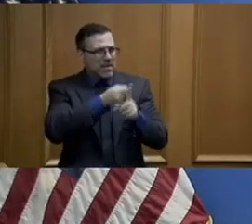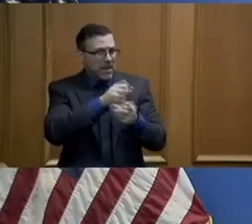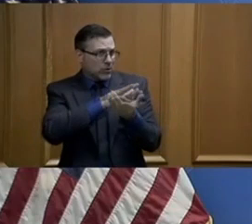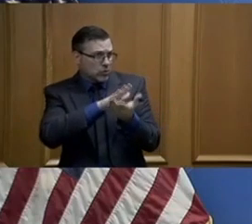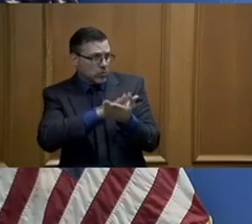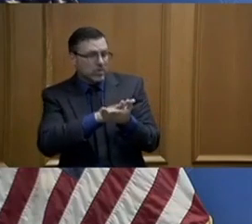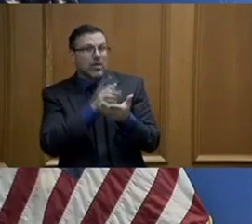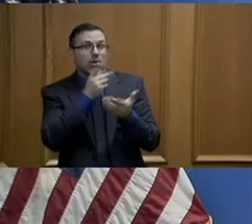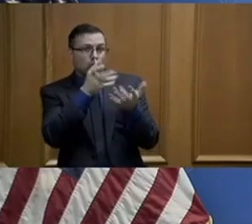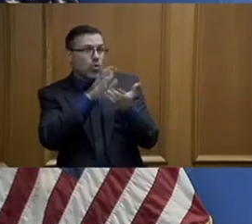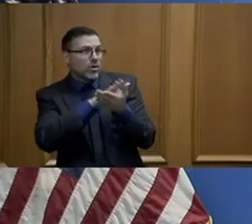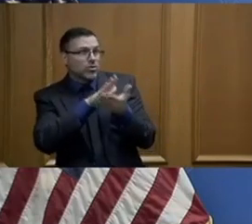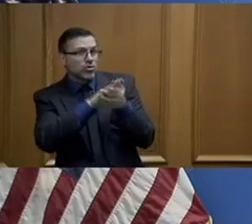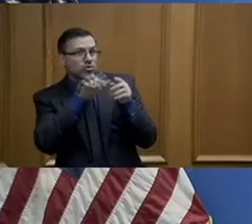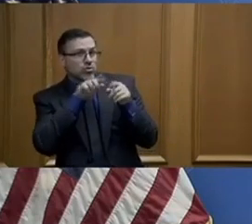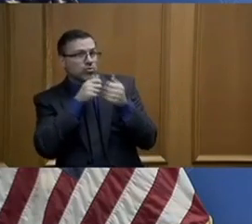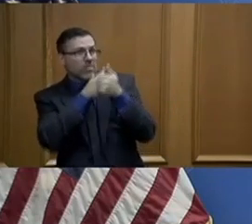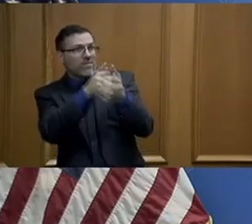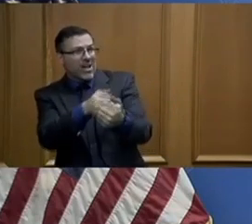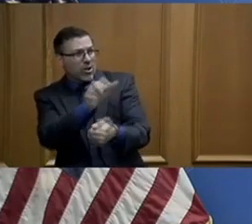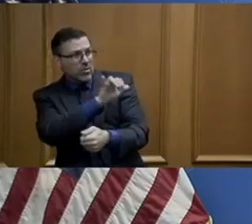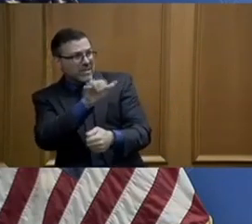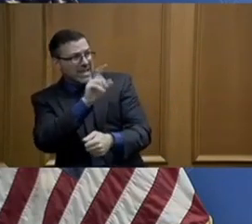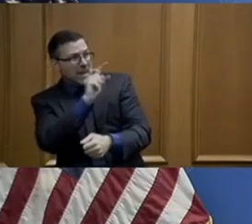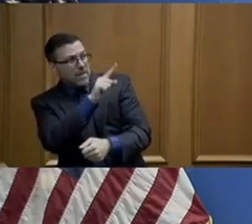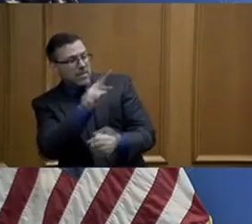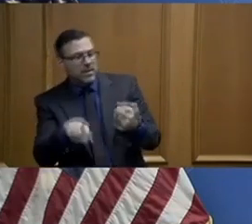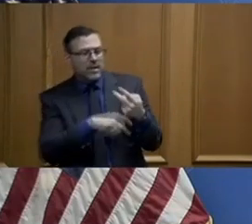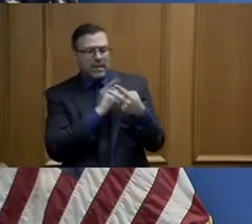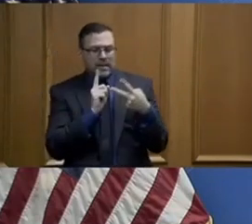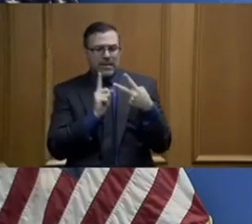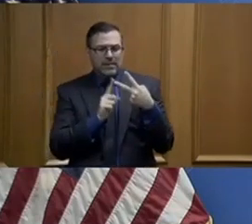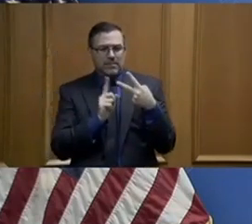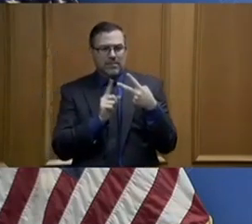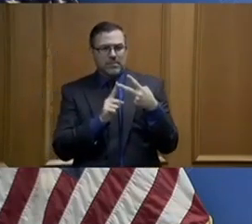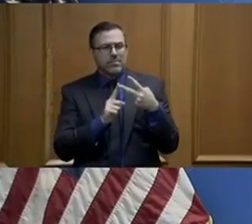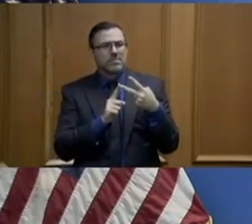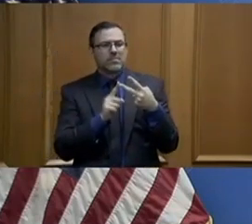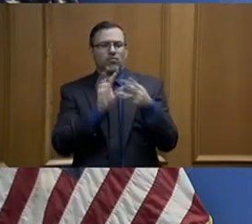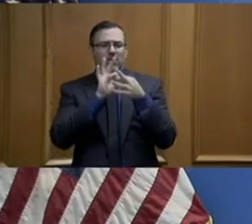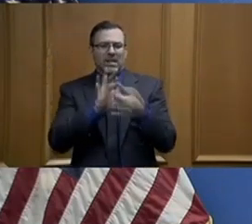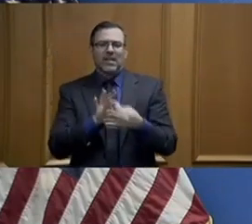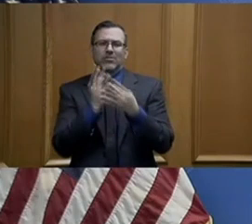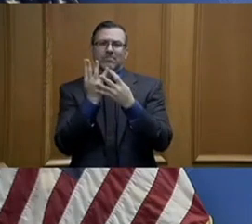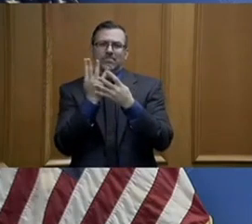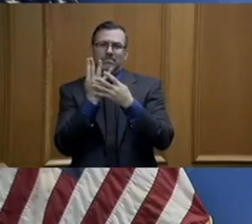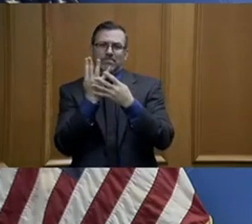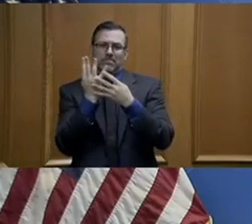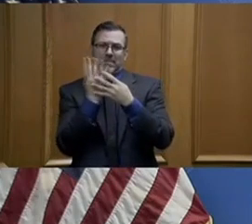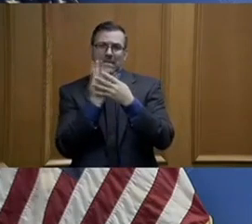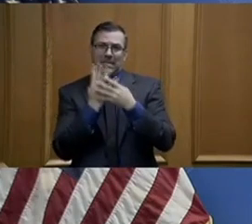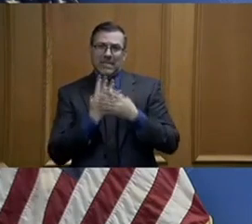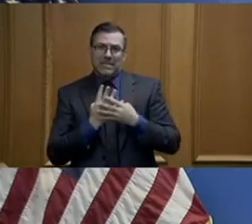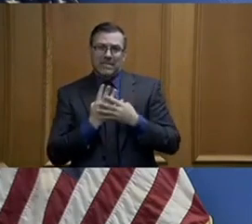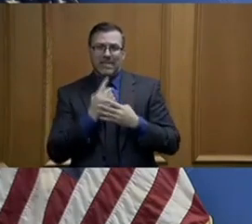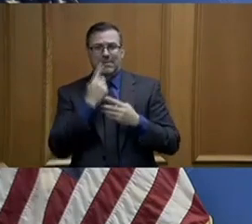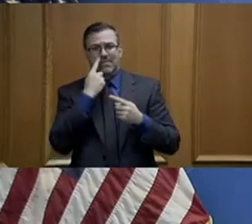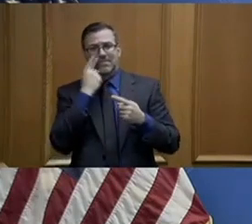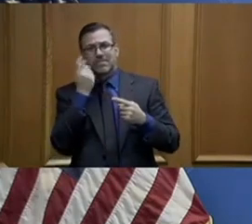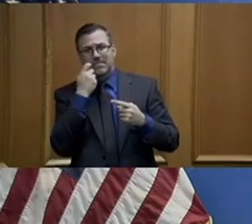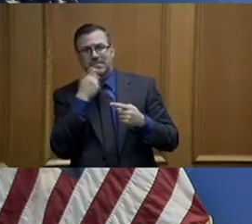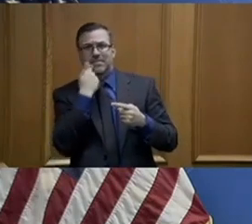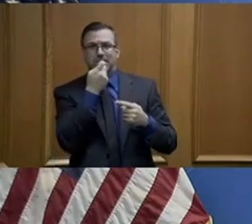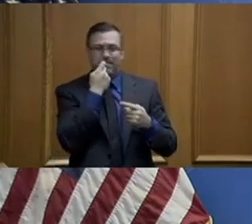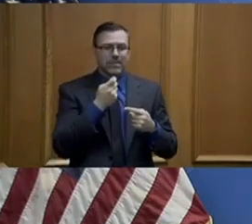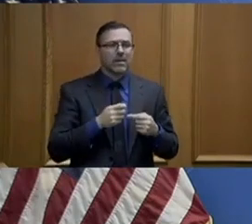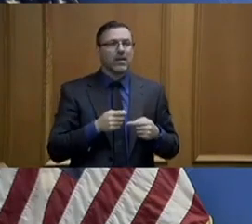schools to follow that same action? And then secondly, about testing, you stressed the importance of testing, yet the latest